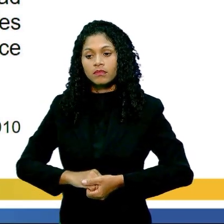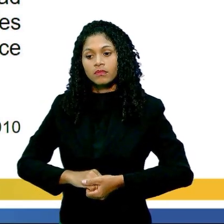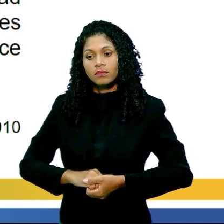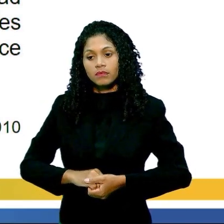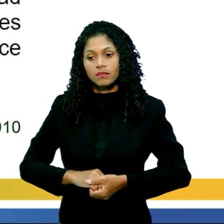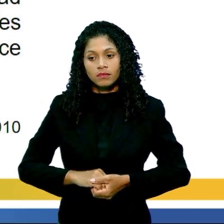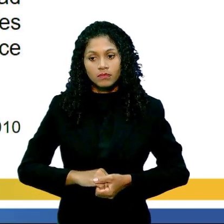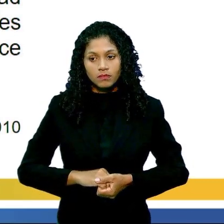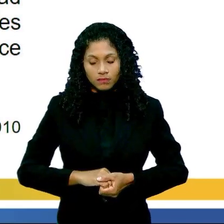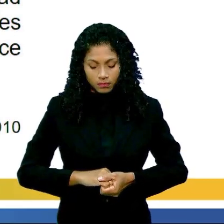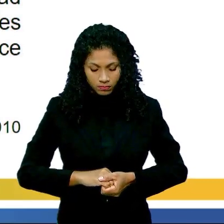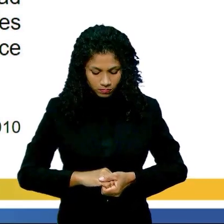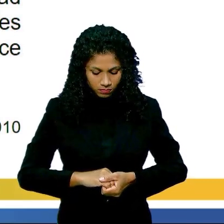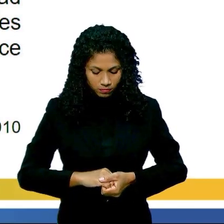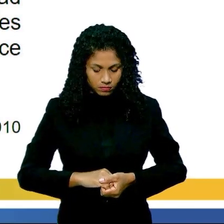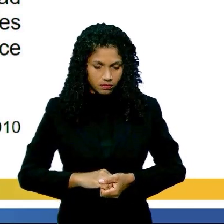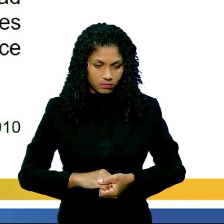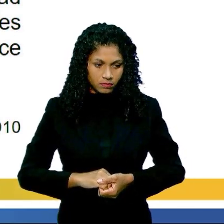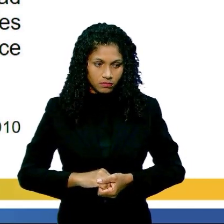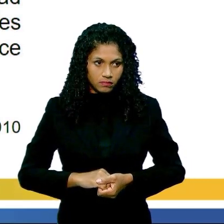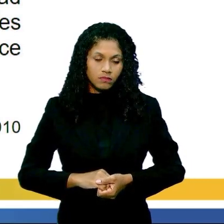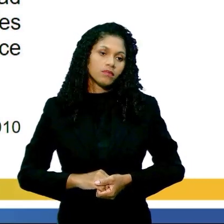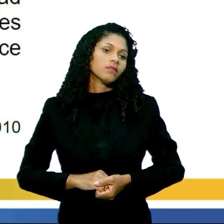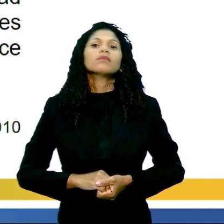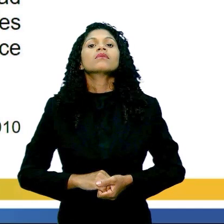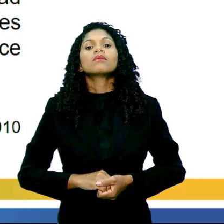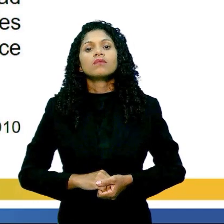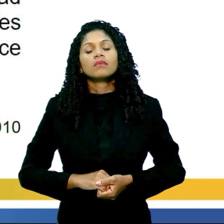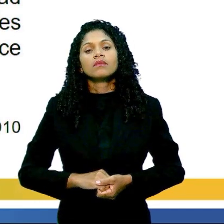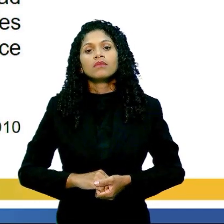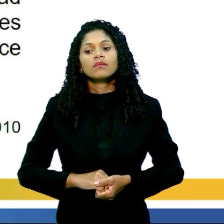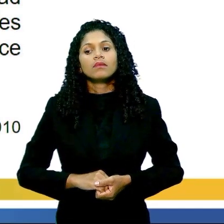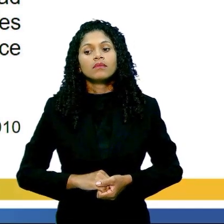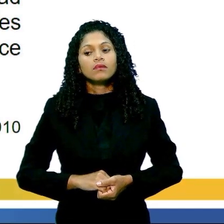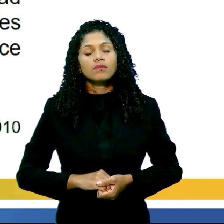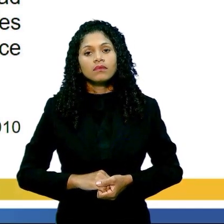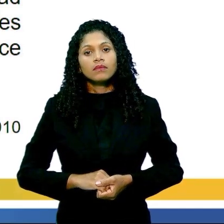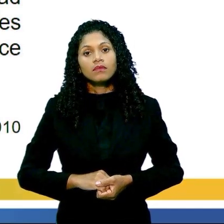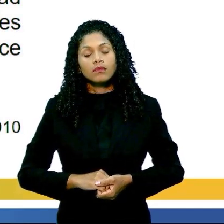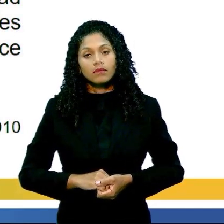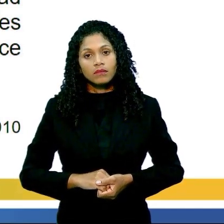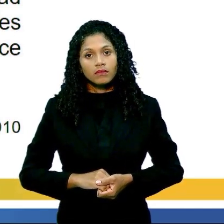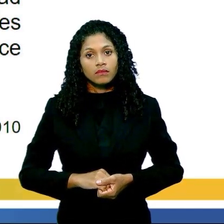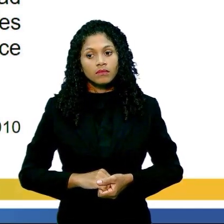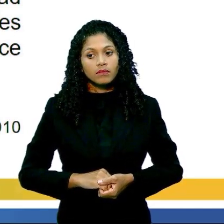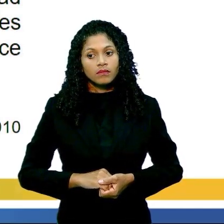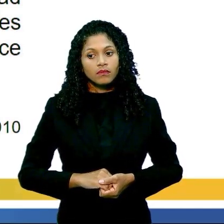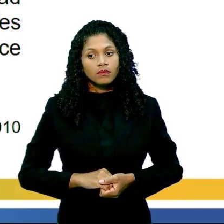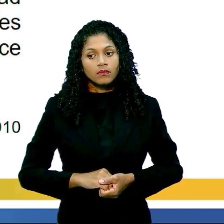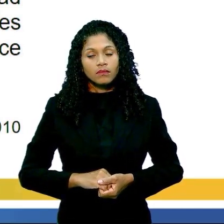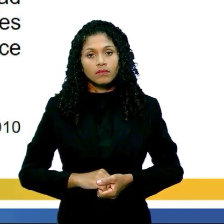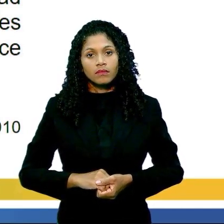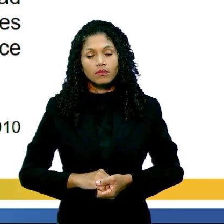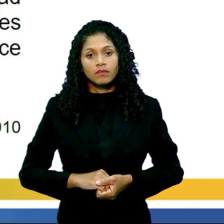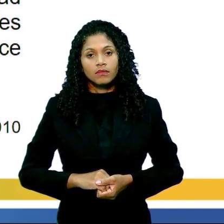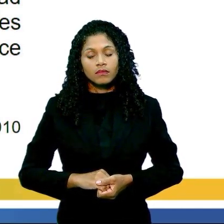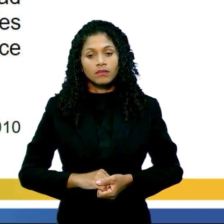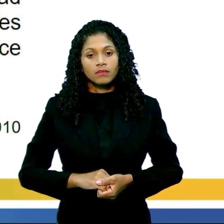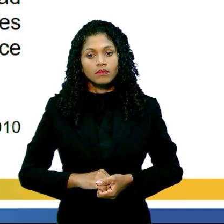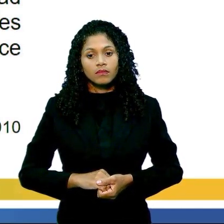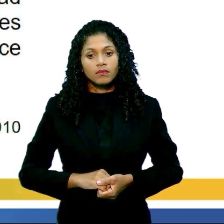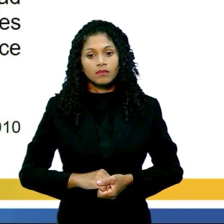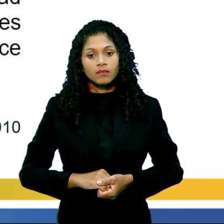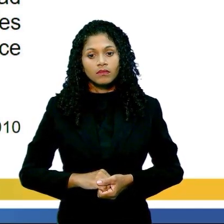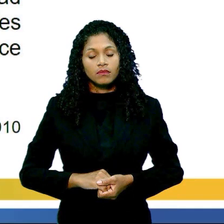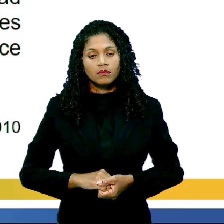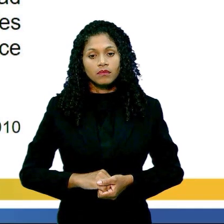often found in mouse and human urine, leading scientists to wonder whether the drug is being made naturally